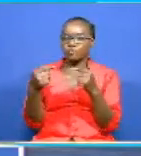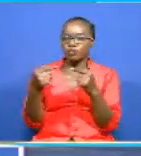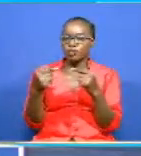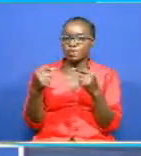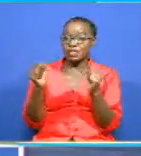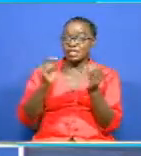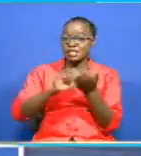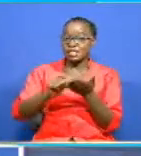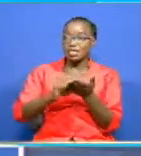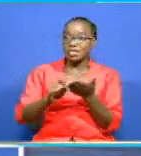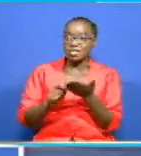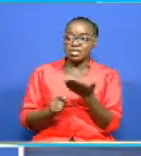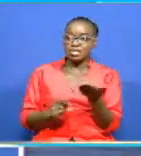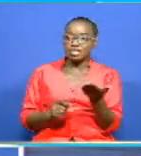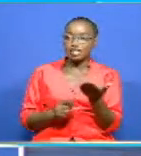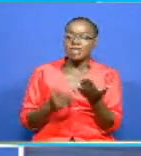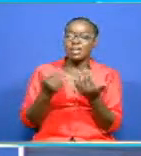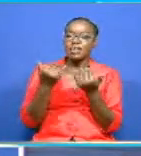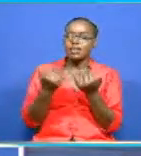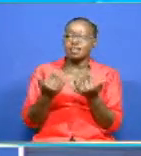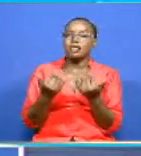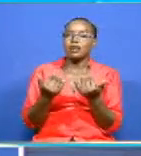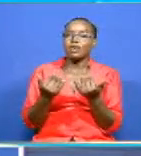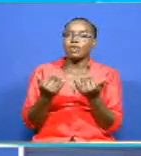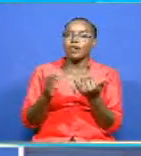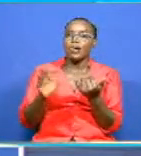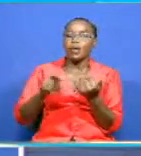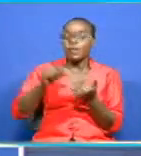particular agreement, which now the Kisii County